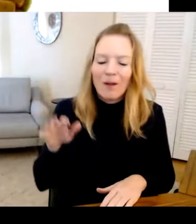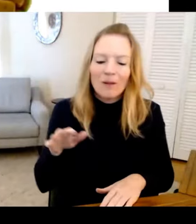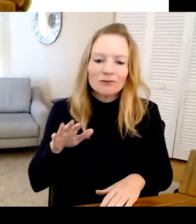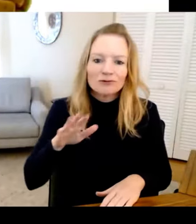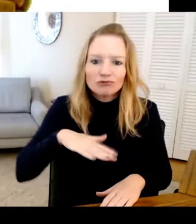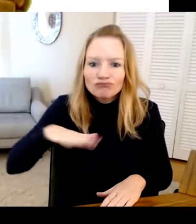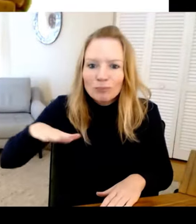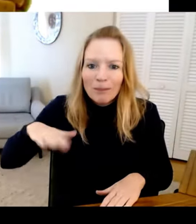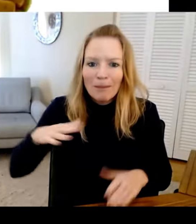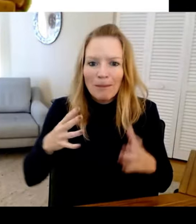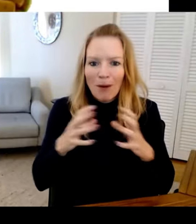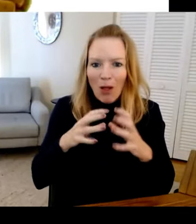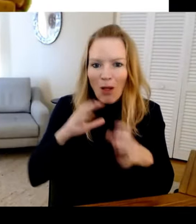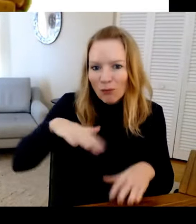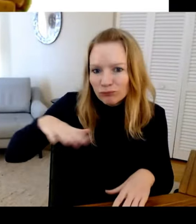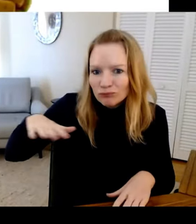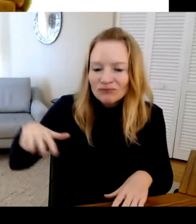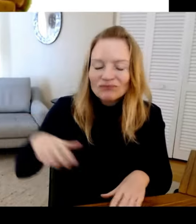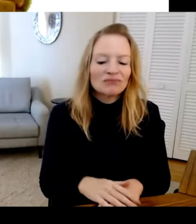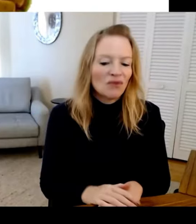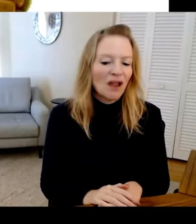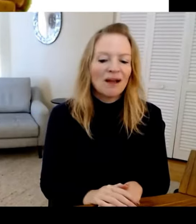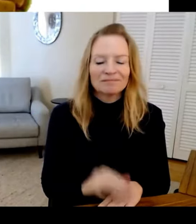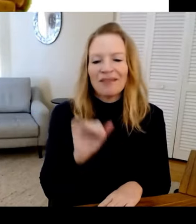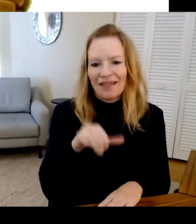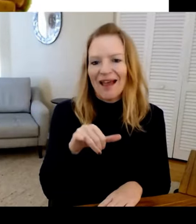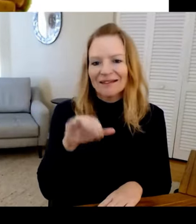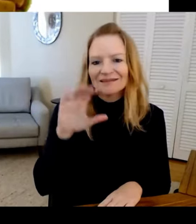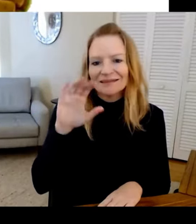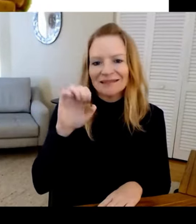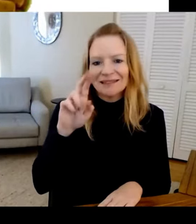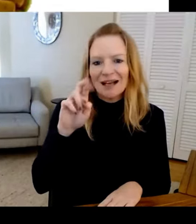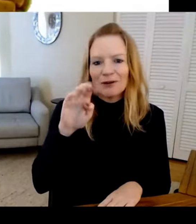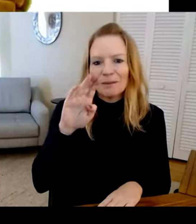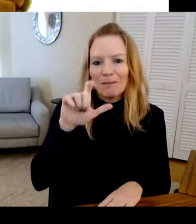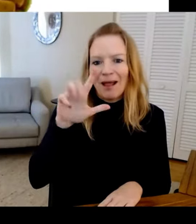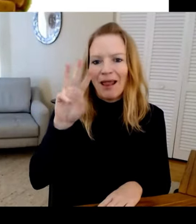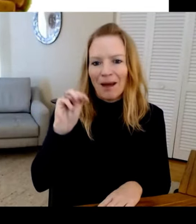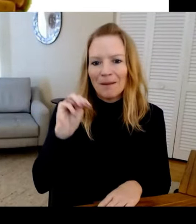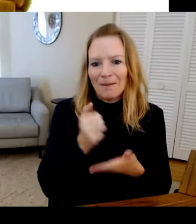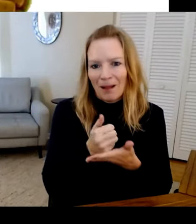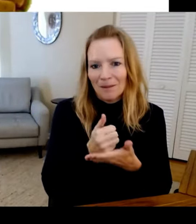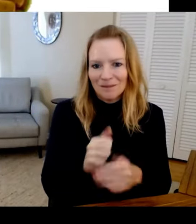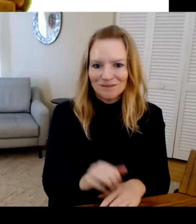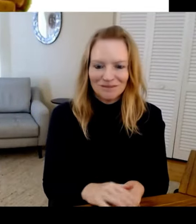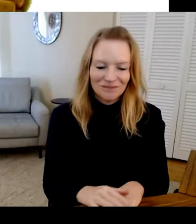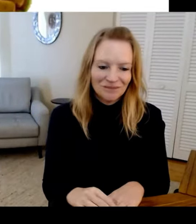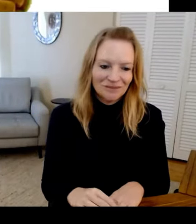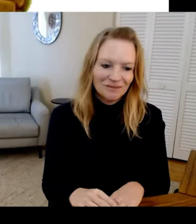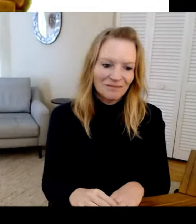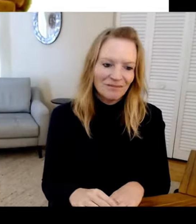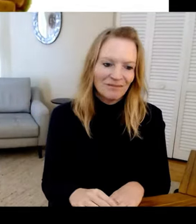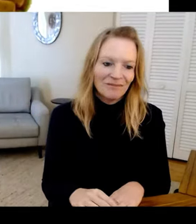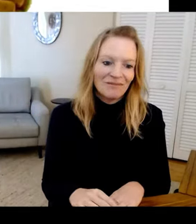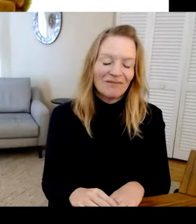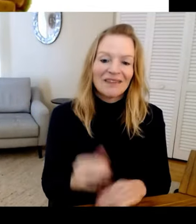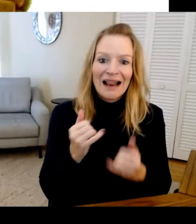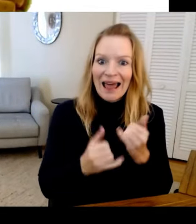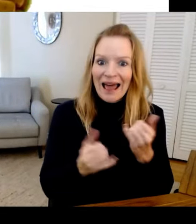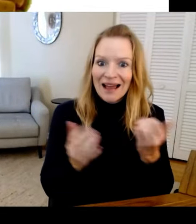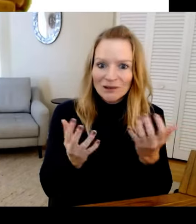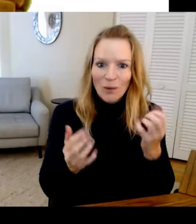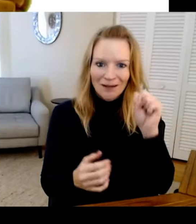or learning to play basketball and dribbling the ball, things like that. That would be the cerebellum that helps with